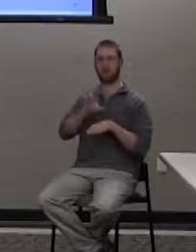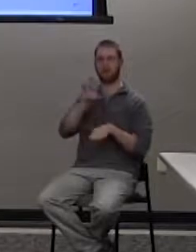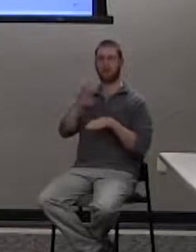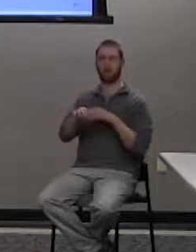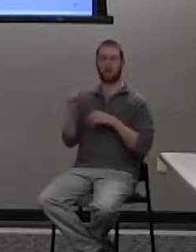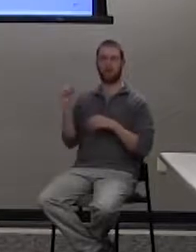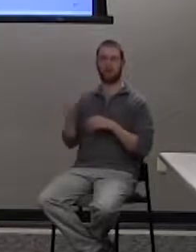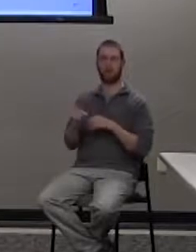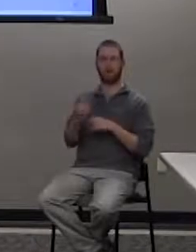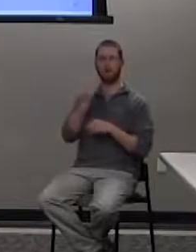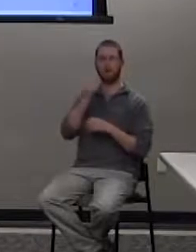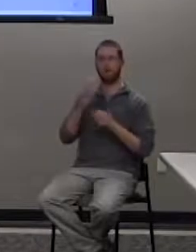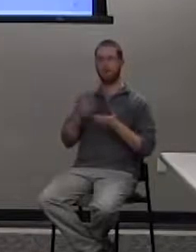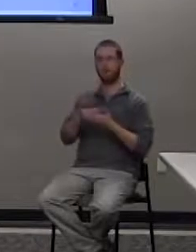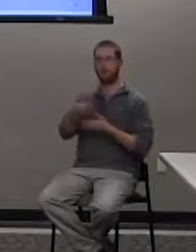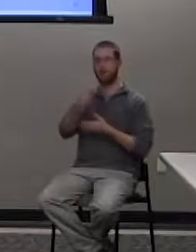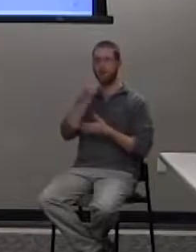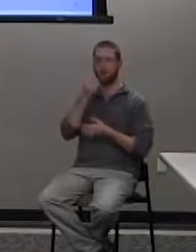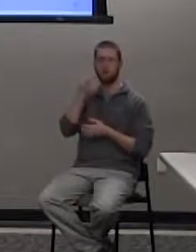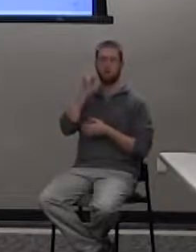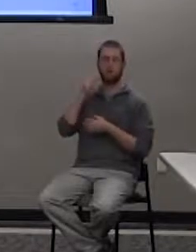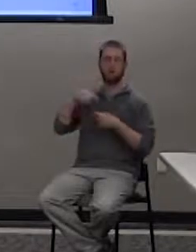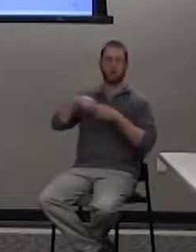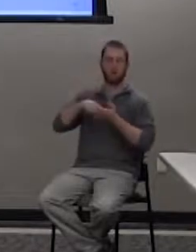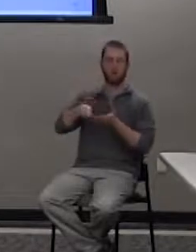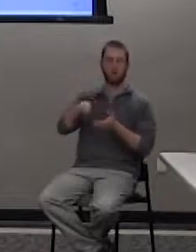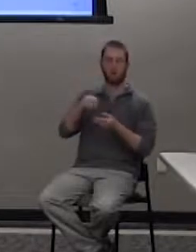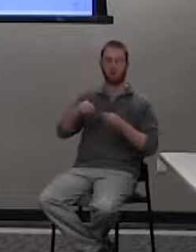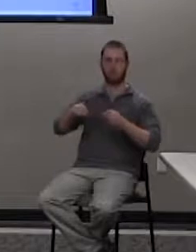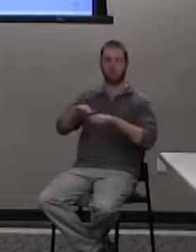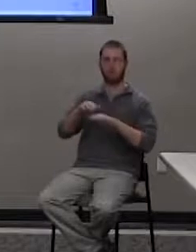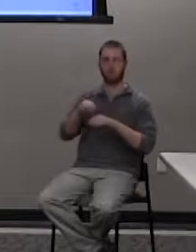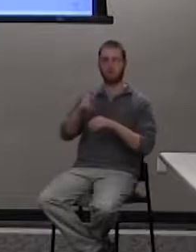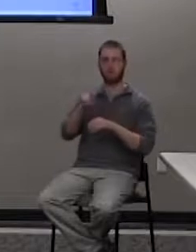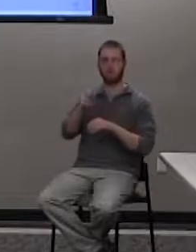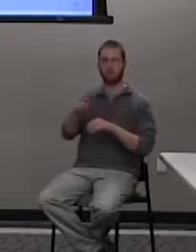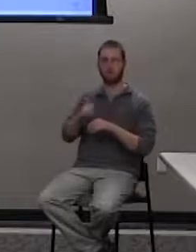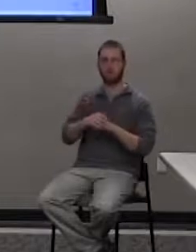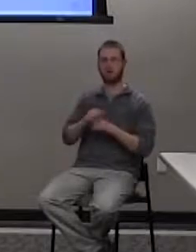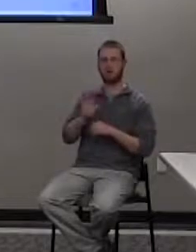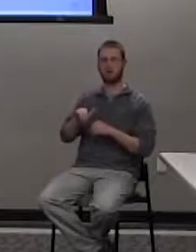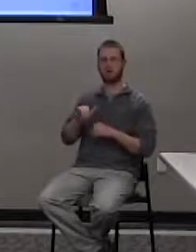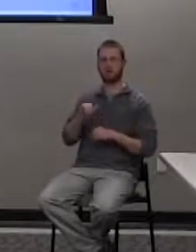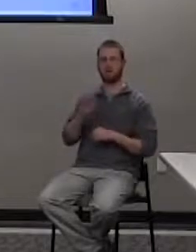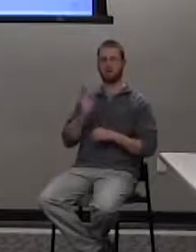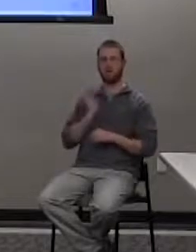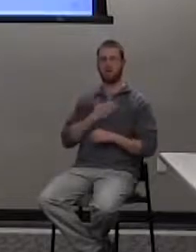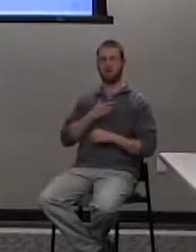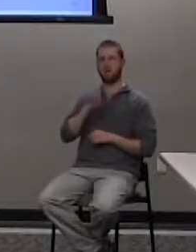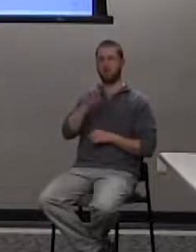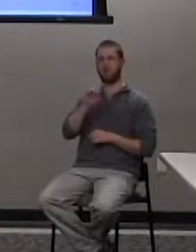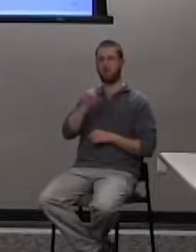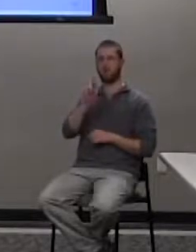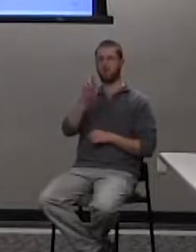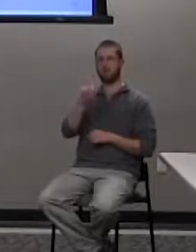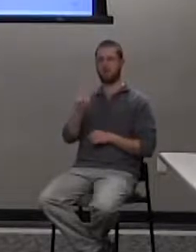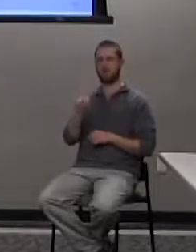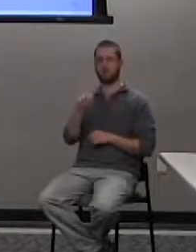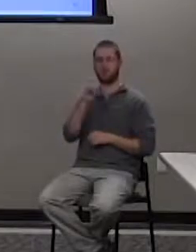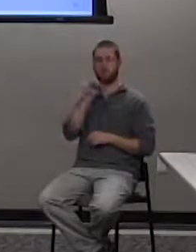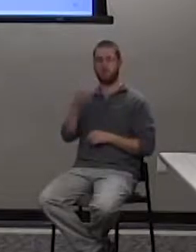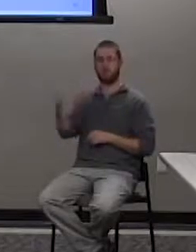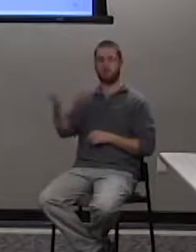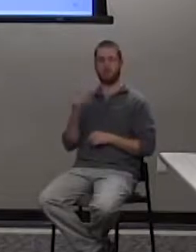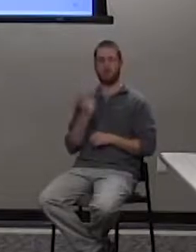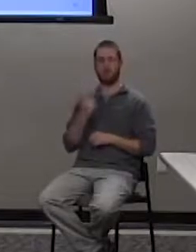by maybe home ownership and paying property taxes and investing in it. That's our return. Well, we don't get it till